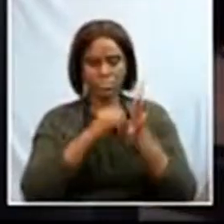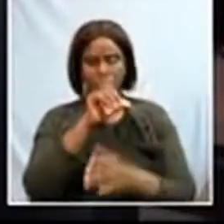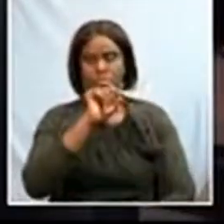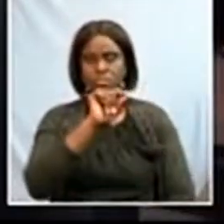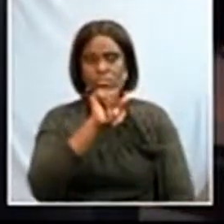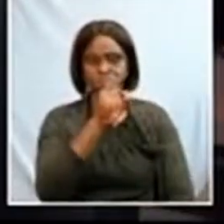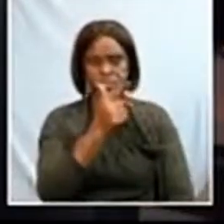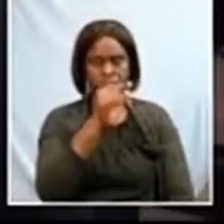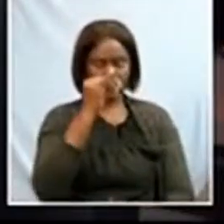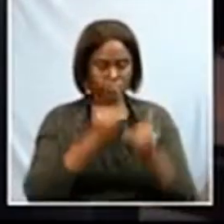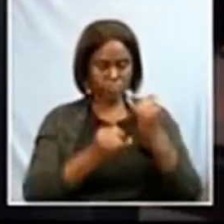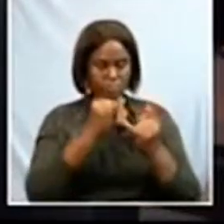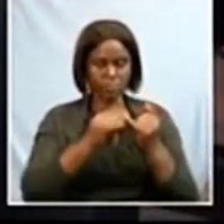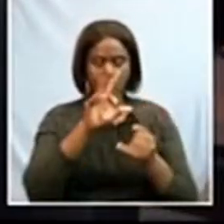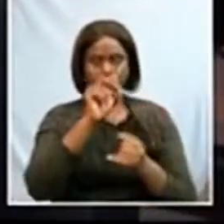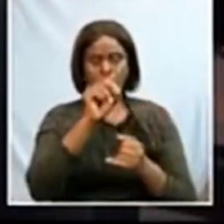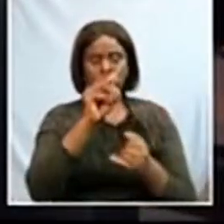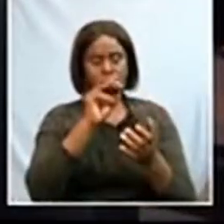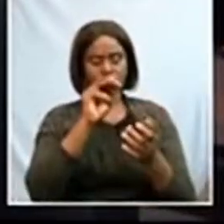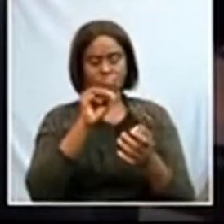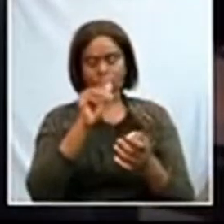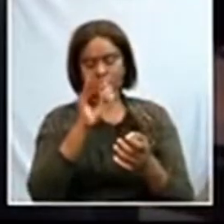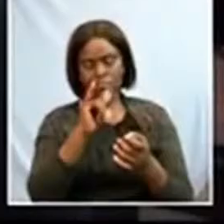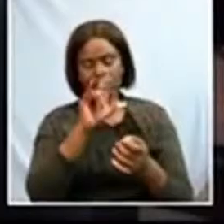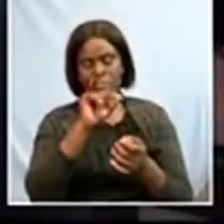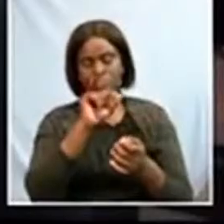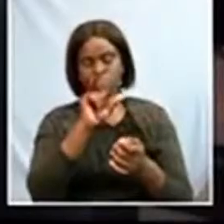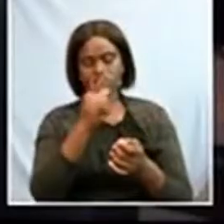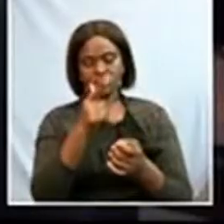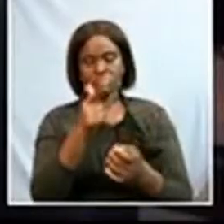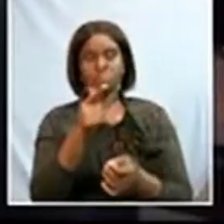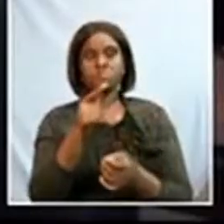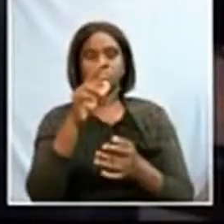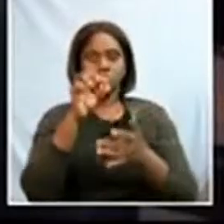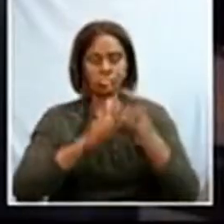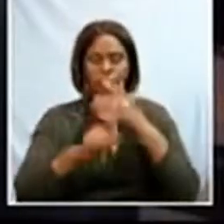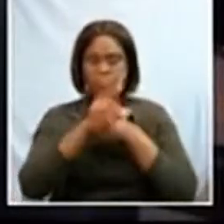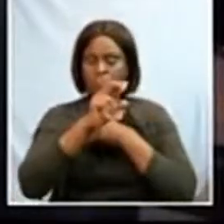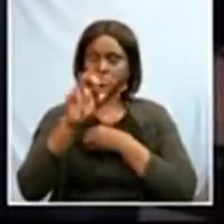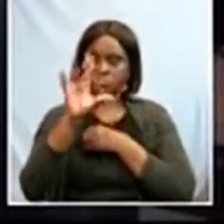on the 30th May 2023, at an initial cost of